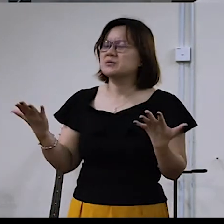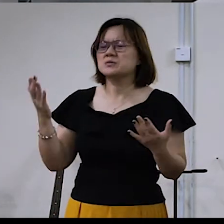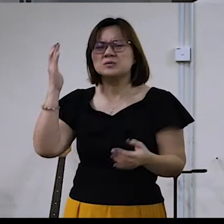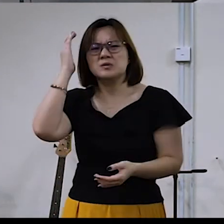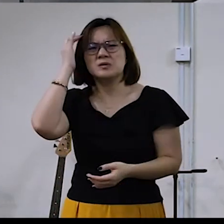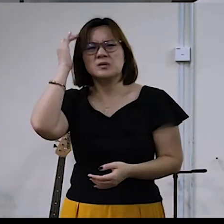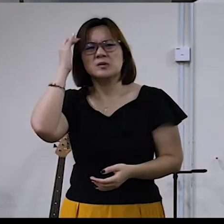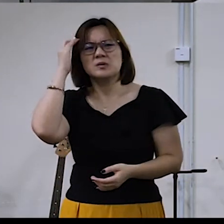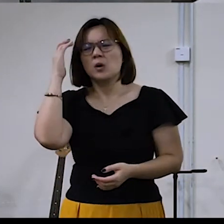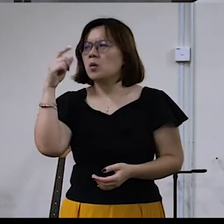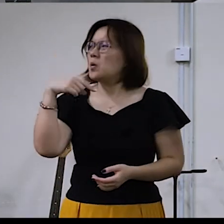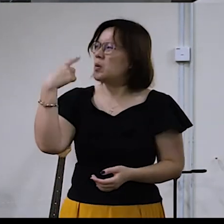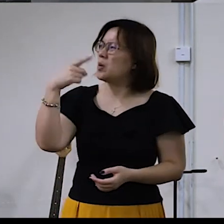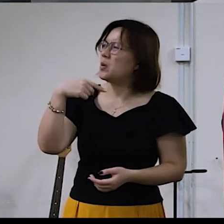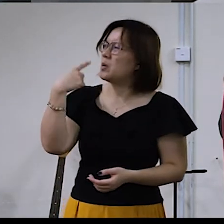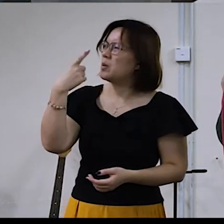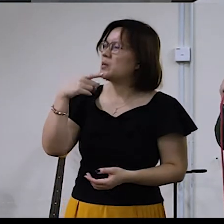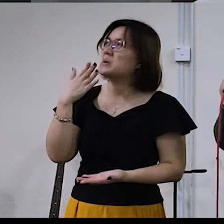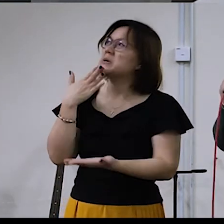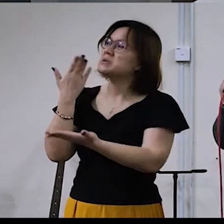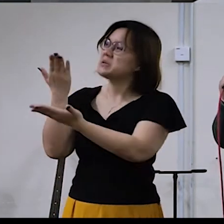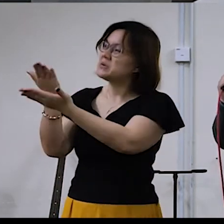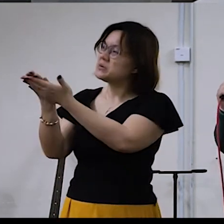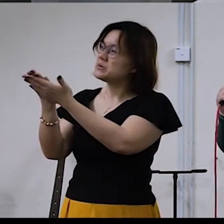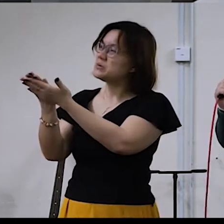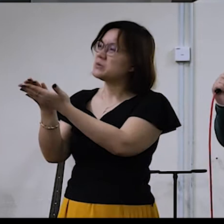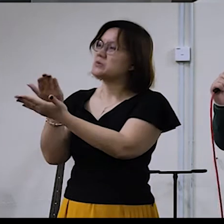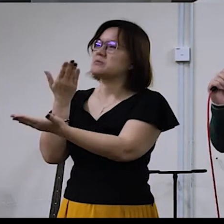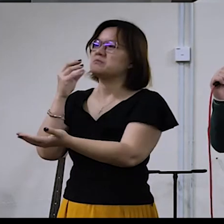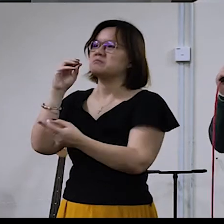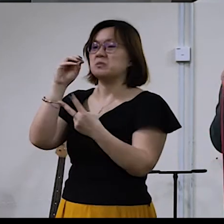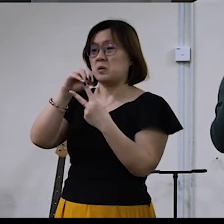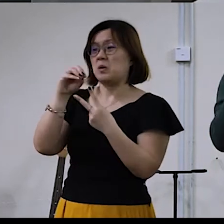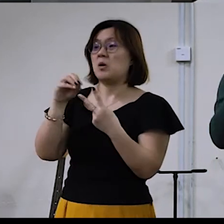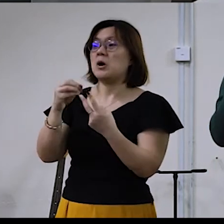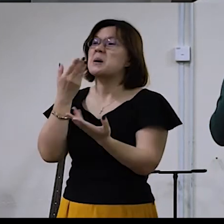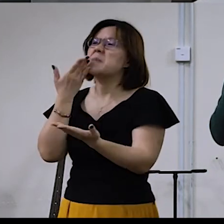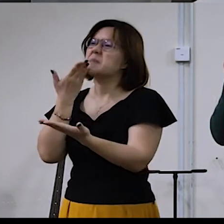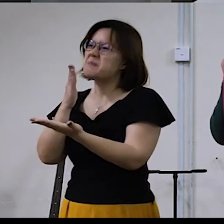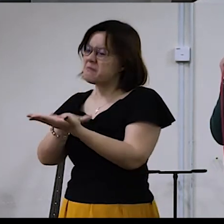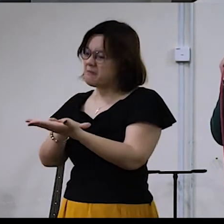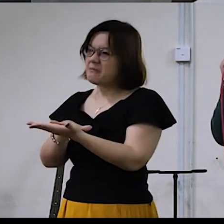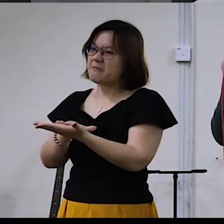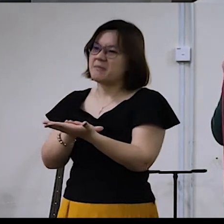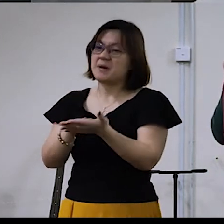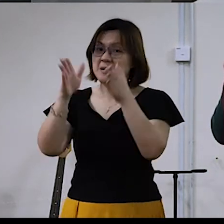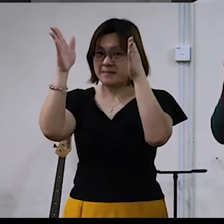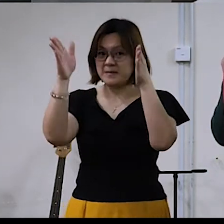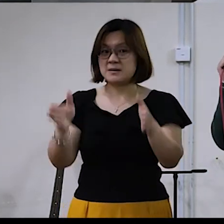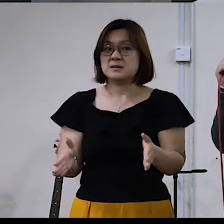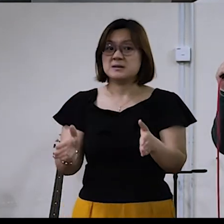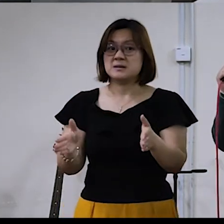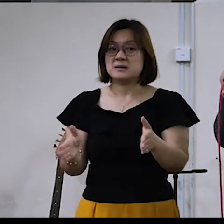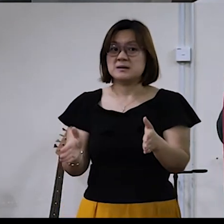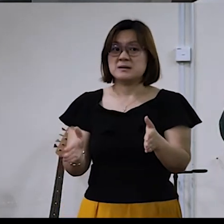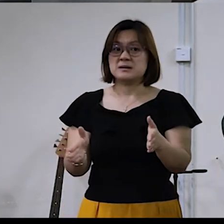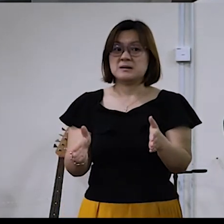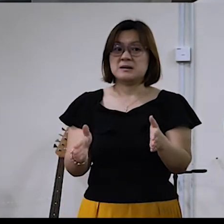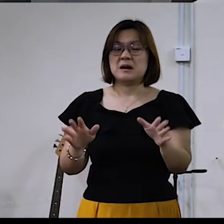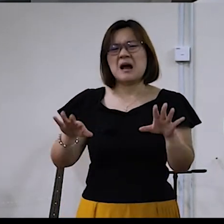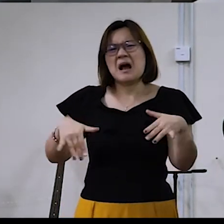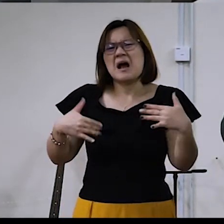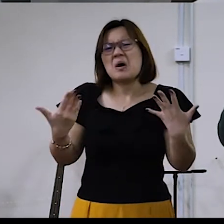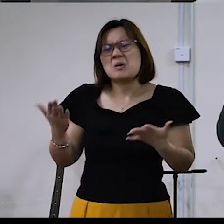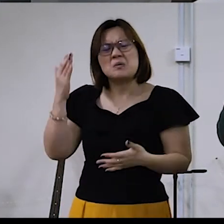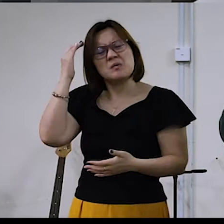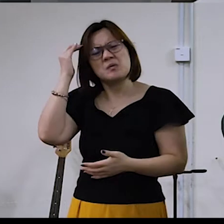what makes him or her good is when he preaches from the Bible. That's all. Are you listening? Not someone who's good looking